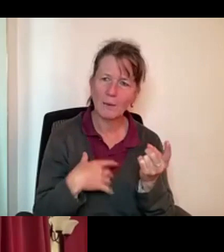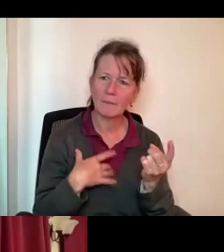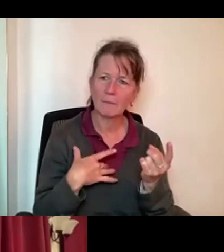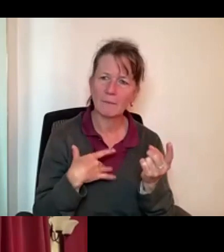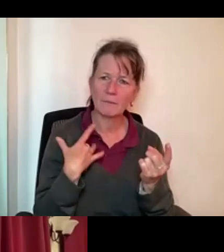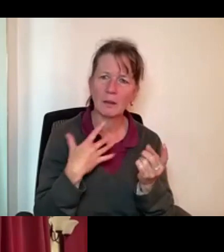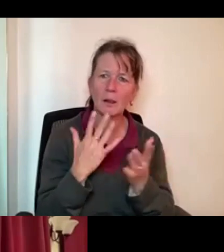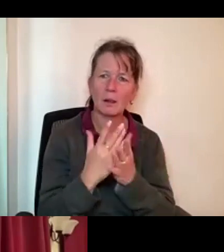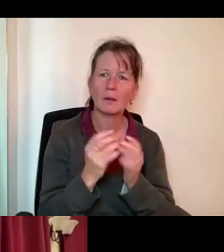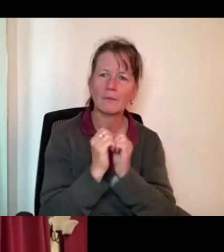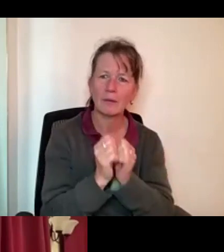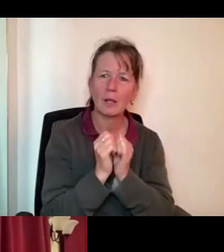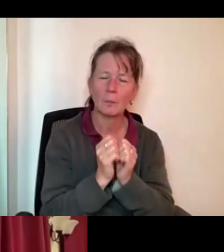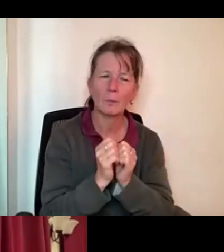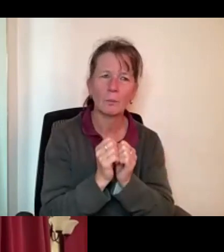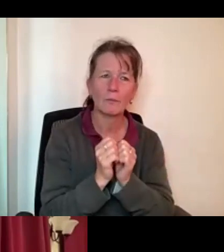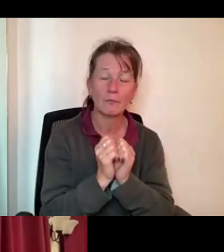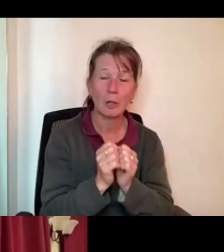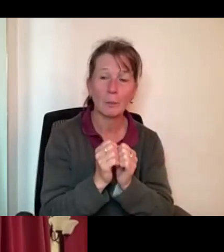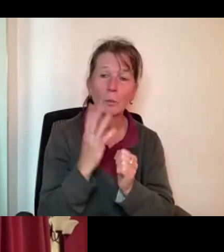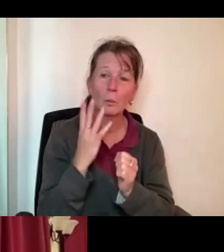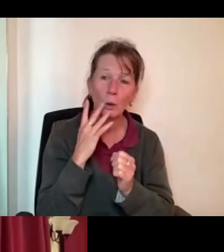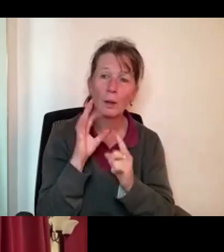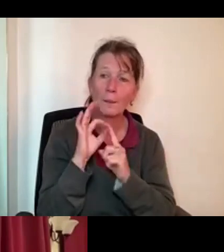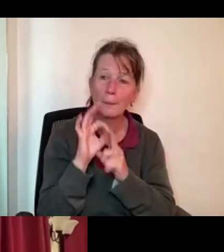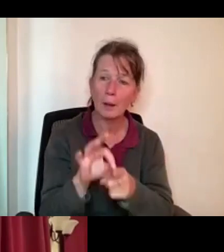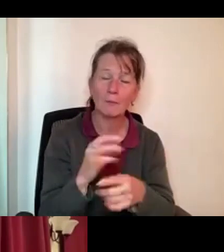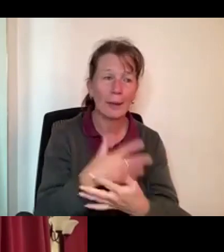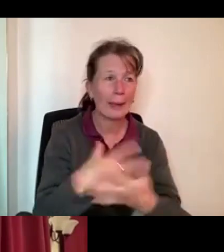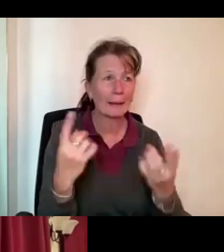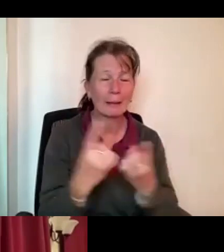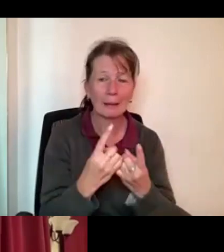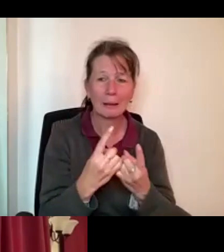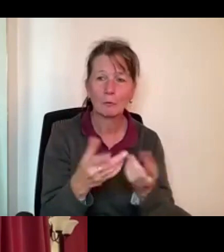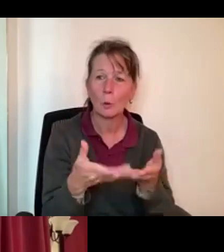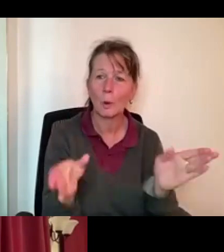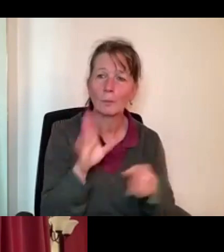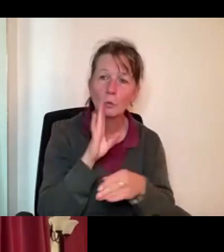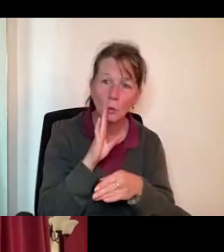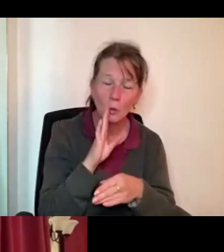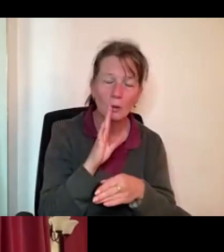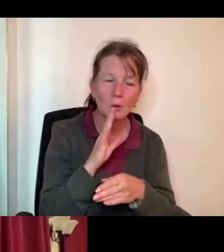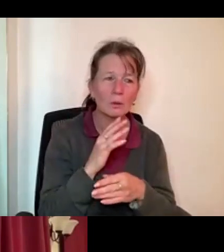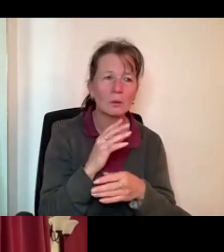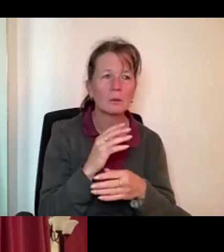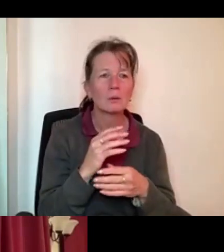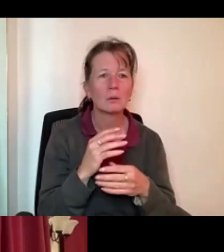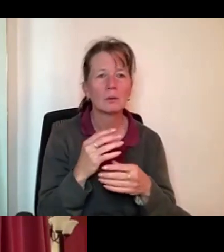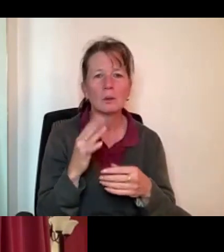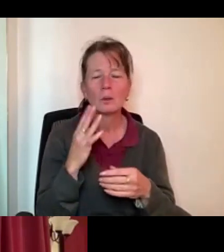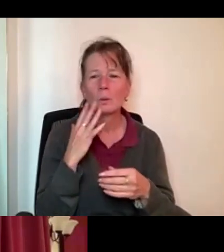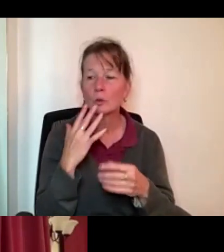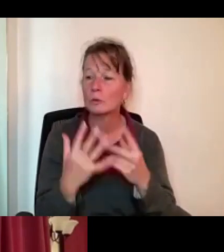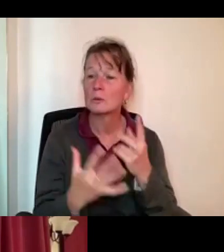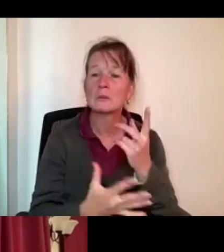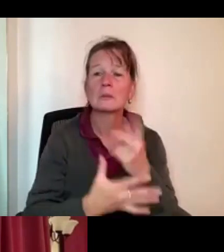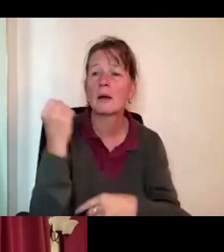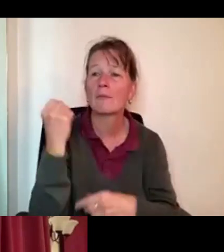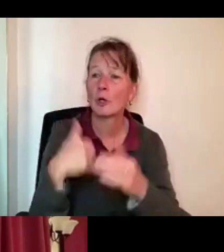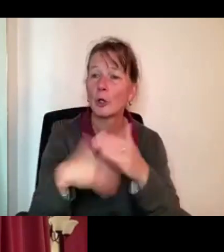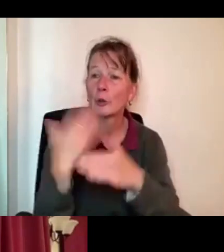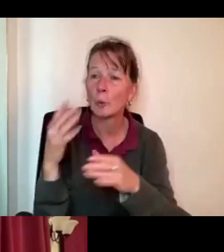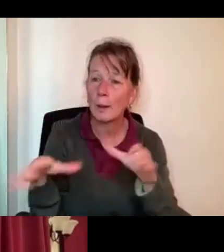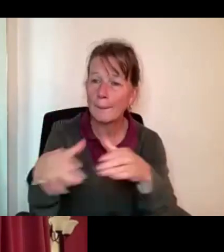valuable in applying for anything in terms of the open calls is often you discover a new company and discover what works